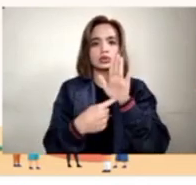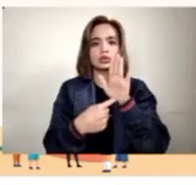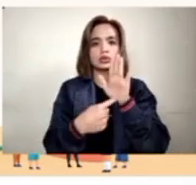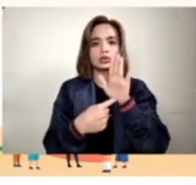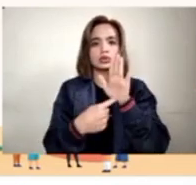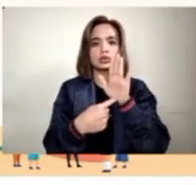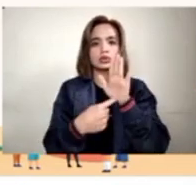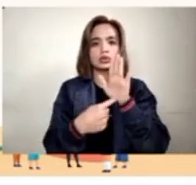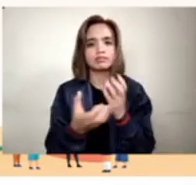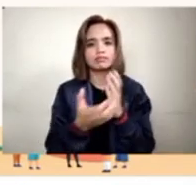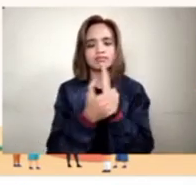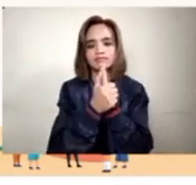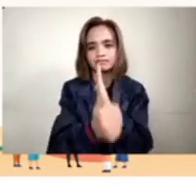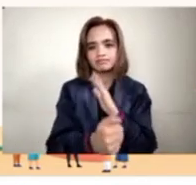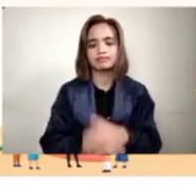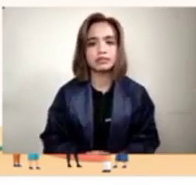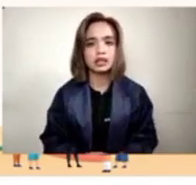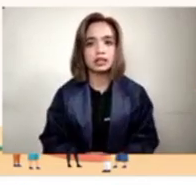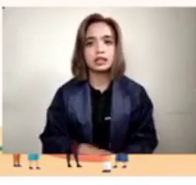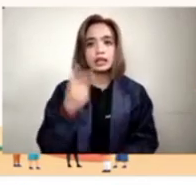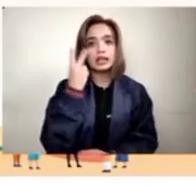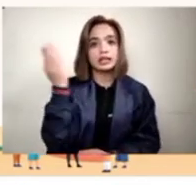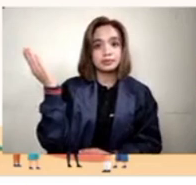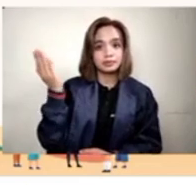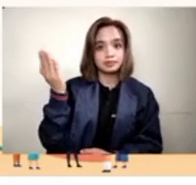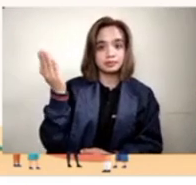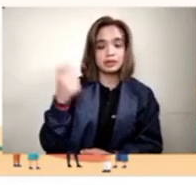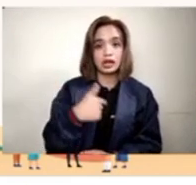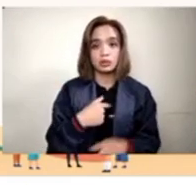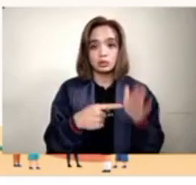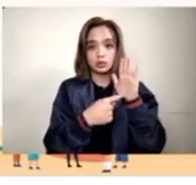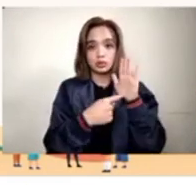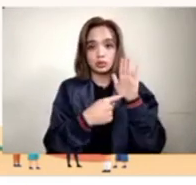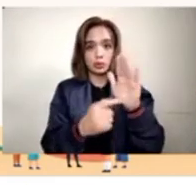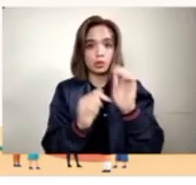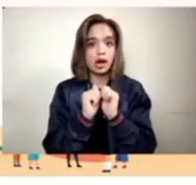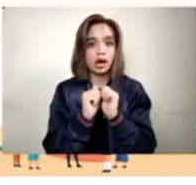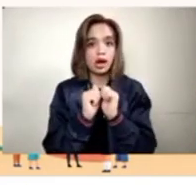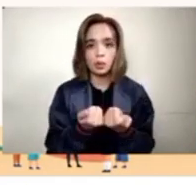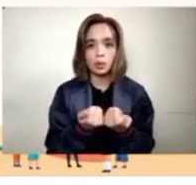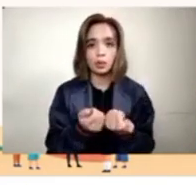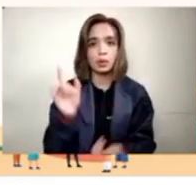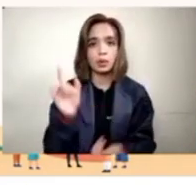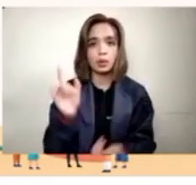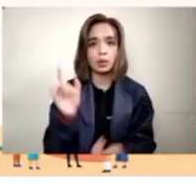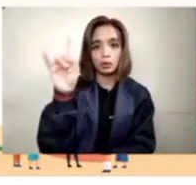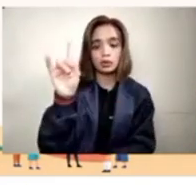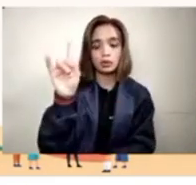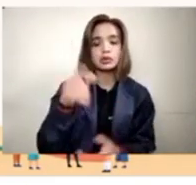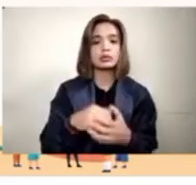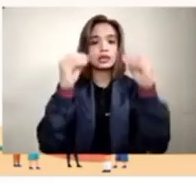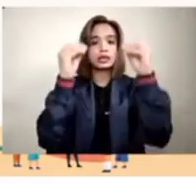their demonstration of the desired competencies. In this presentation, I will show you how